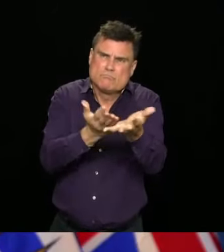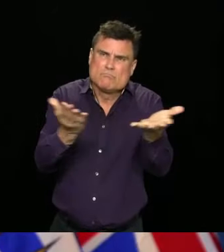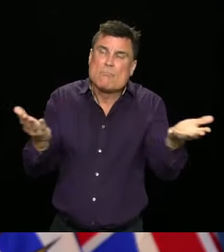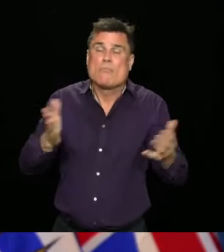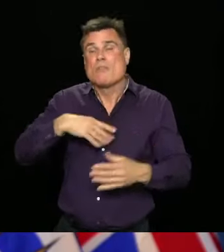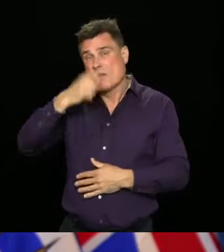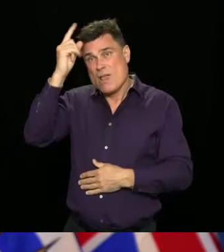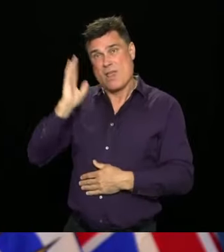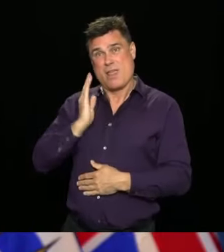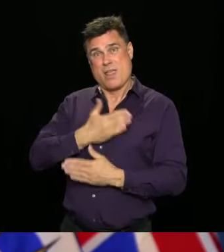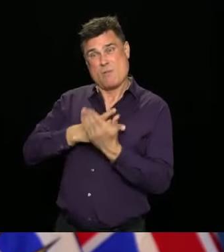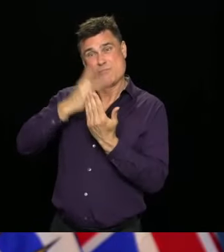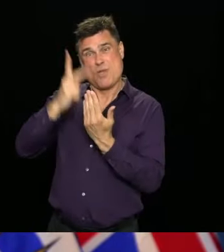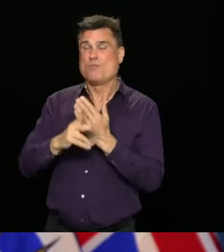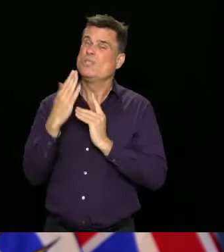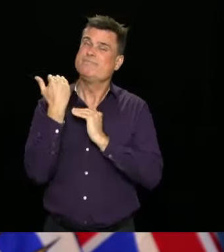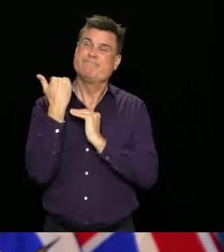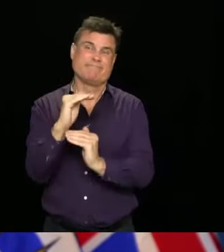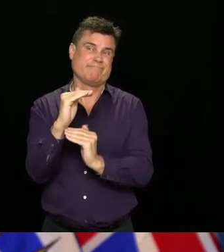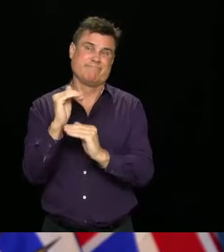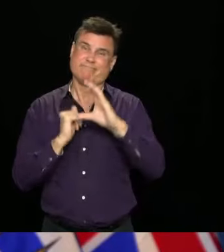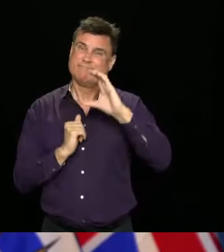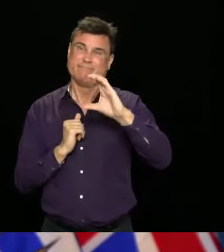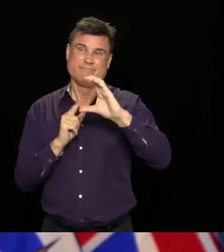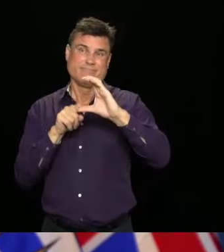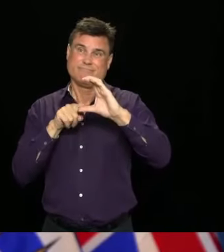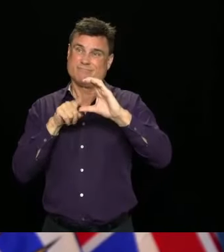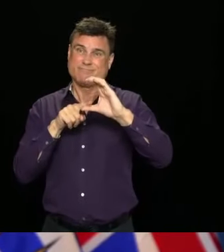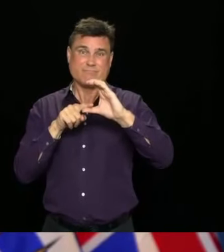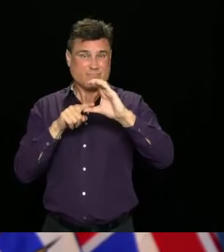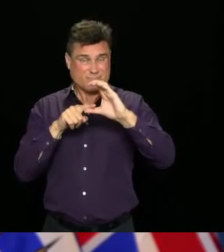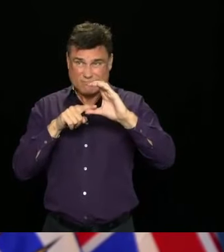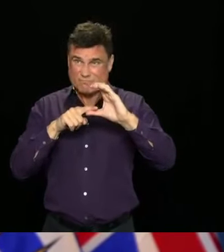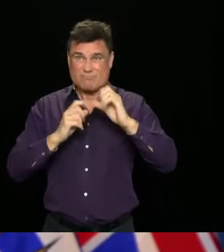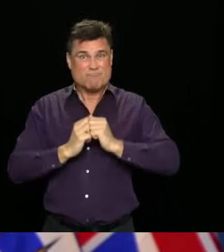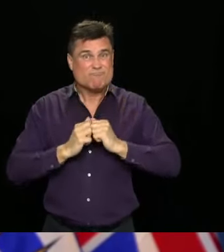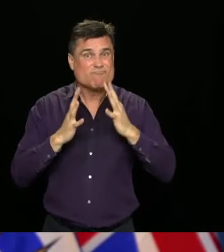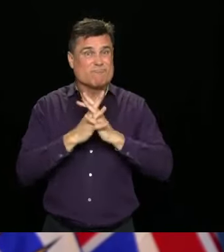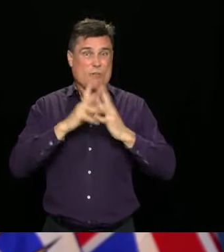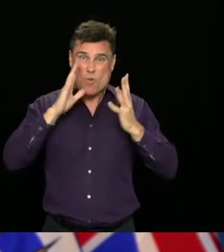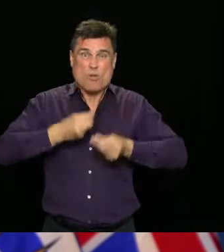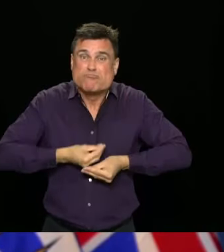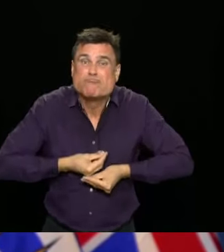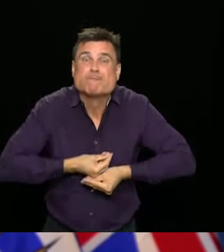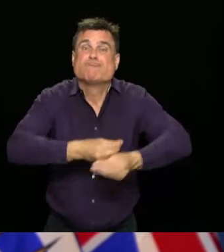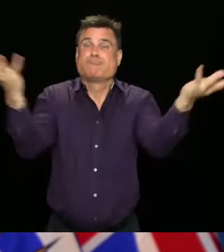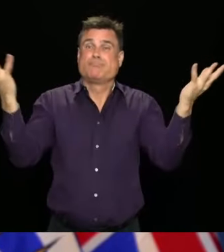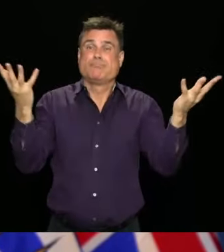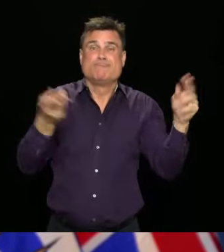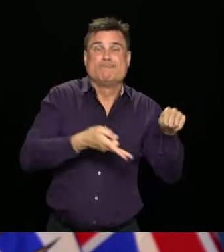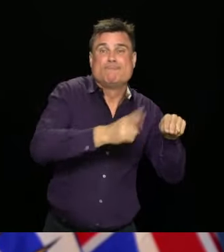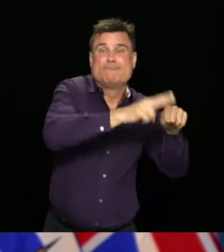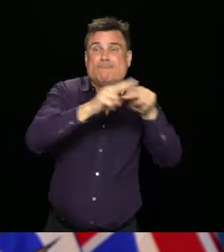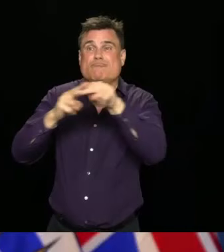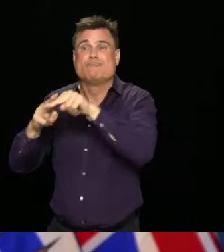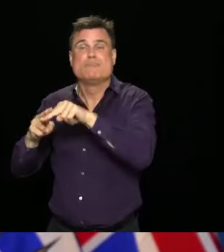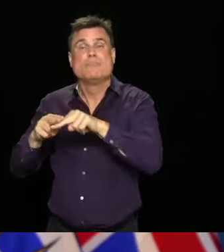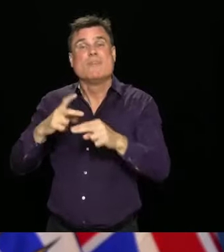in the limits of the program, take a look at how it was possible to implement the program. So it does include business, or it does